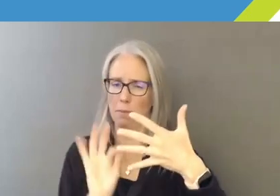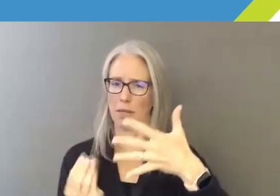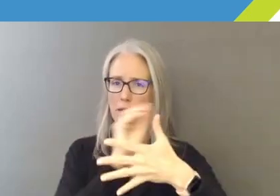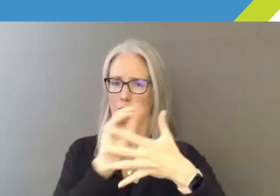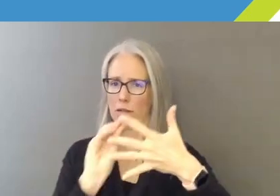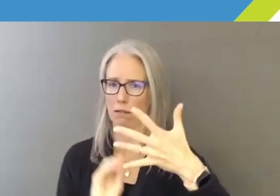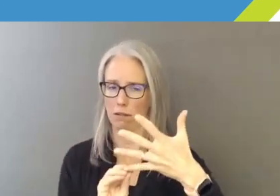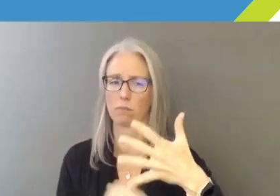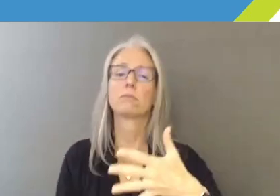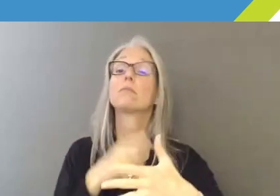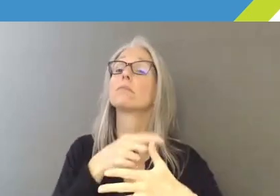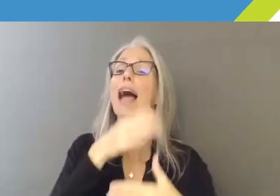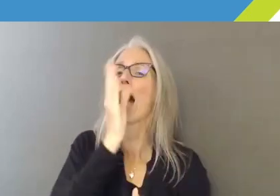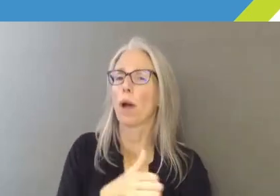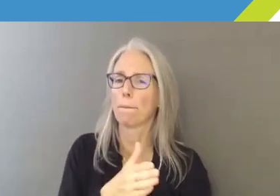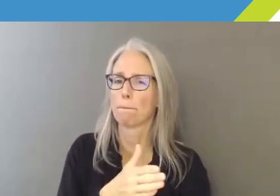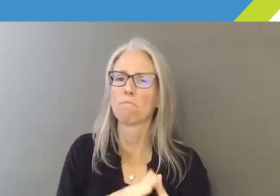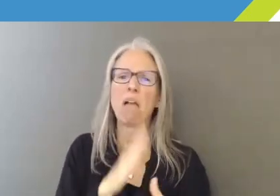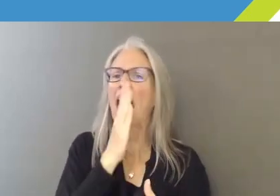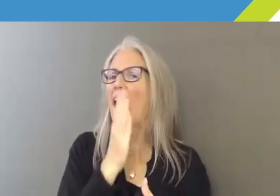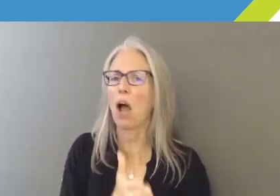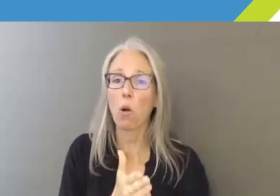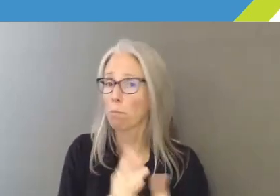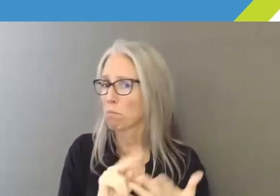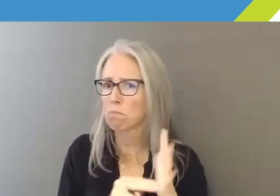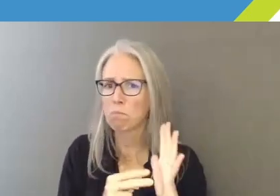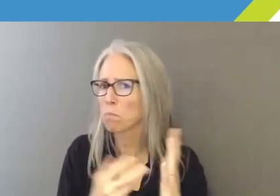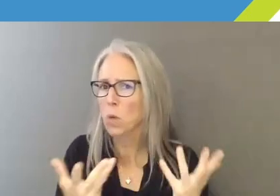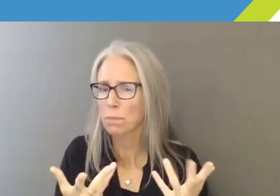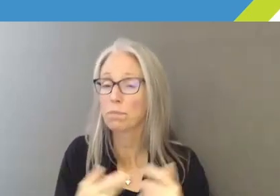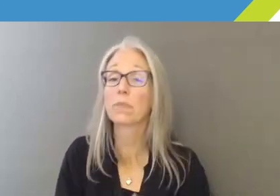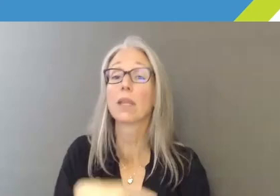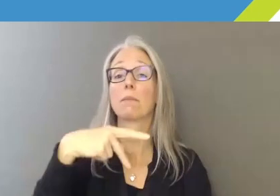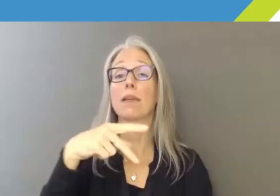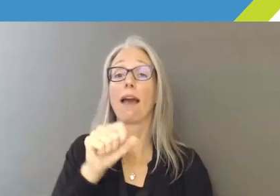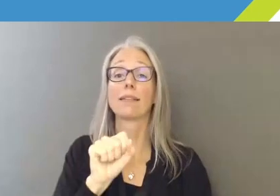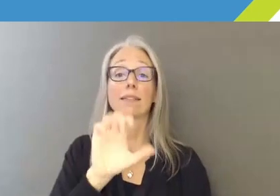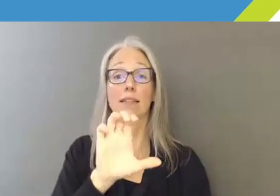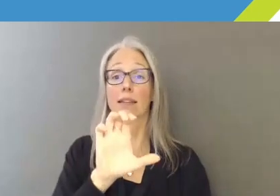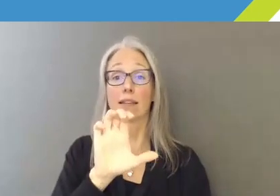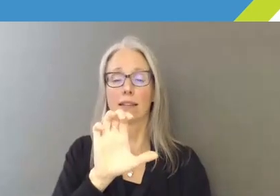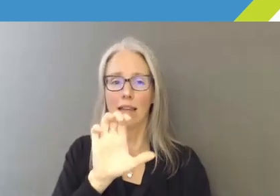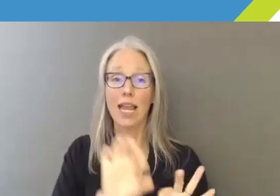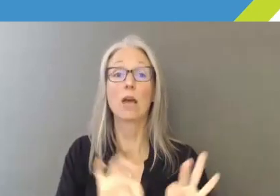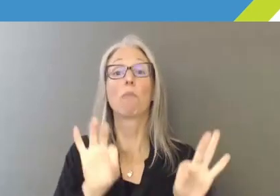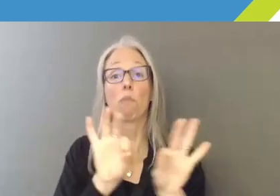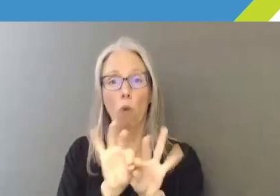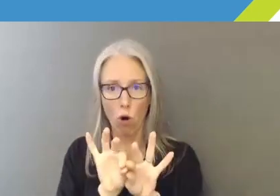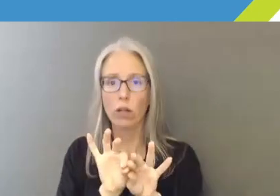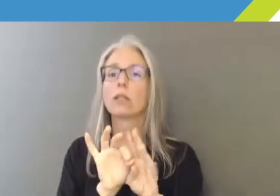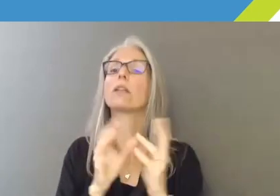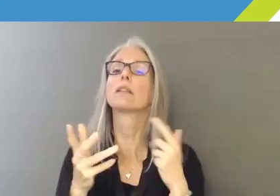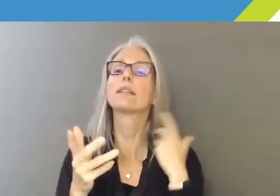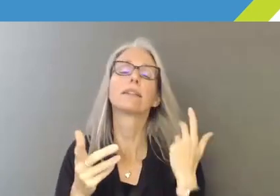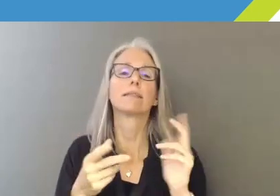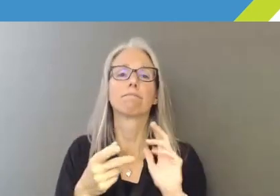what outcome was used, and is it a meaningful outcome? Of course, with PSC, it would be great to be able to study progression to liver transplant